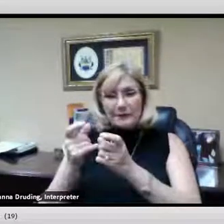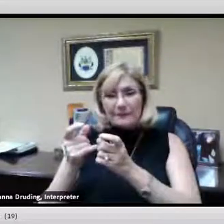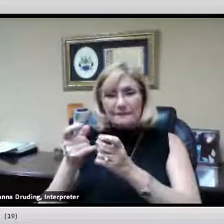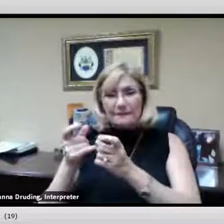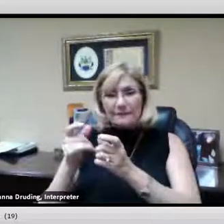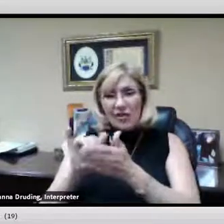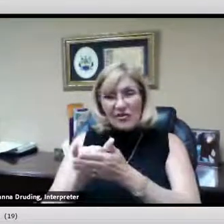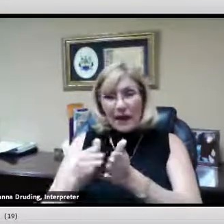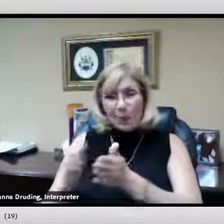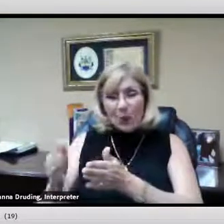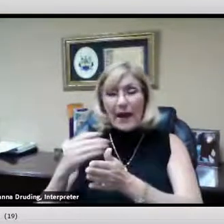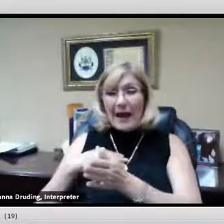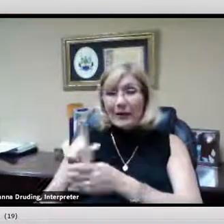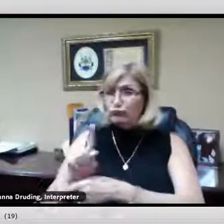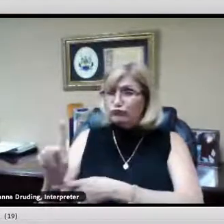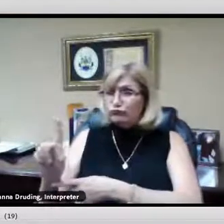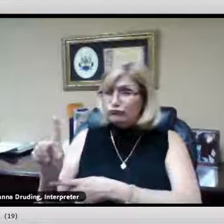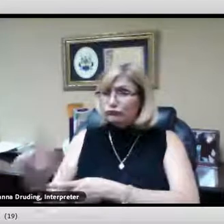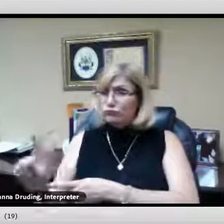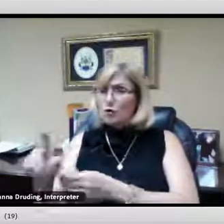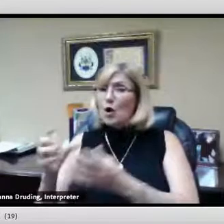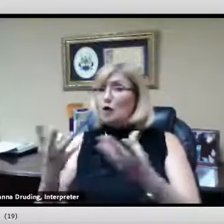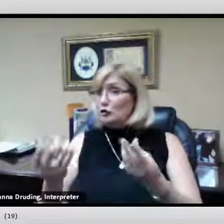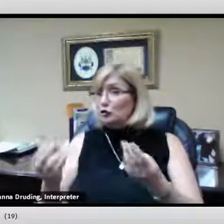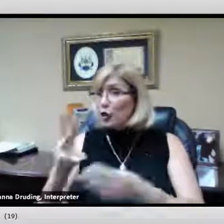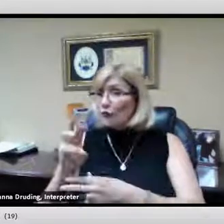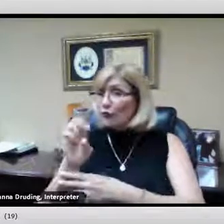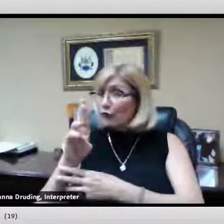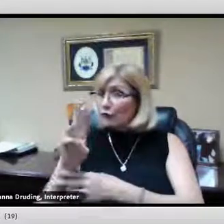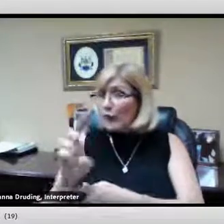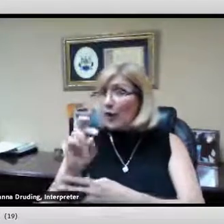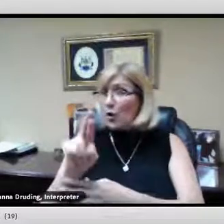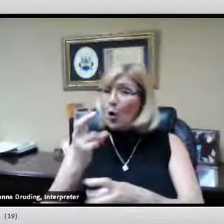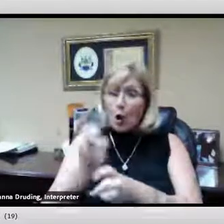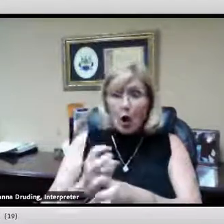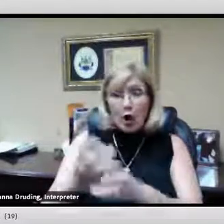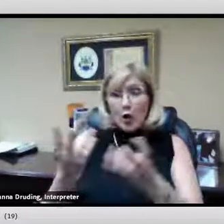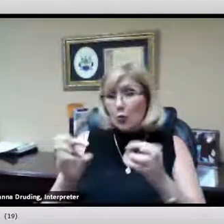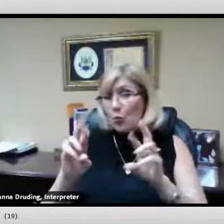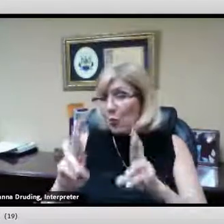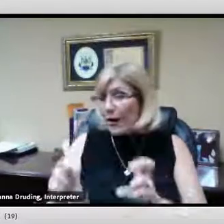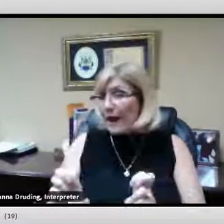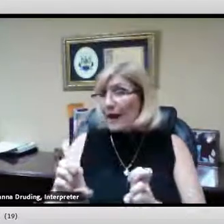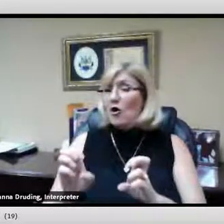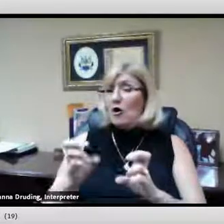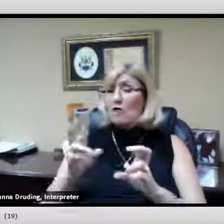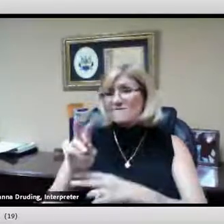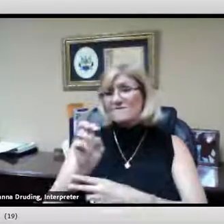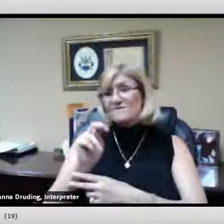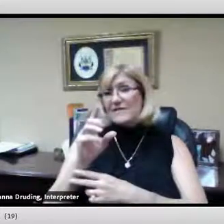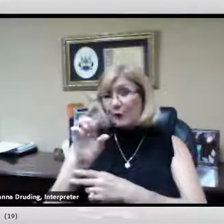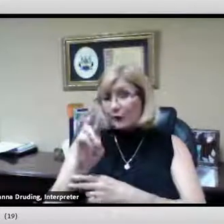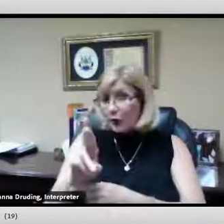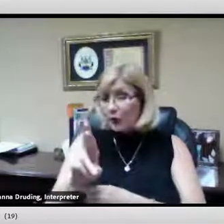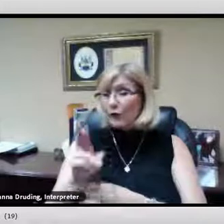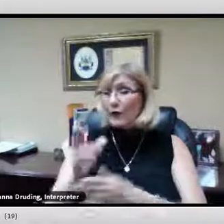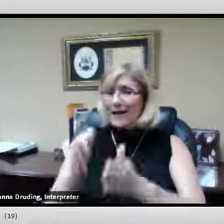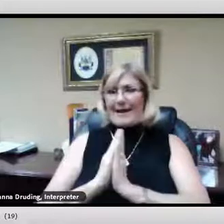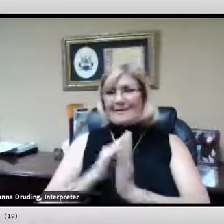the problem to the software or hardware vendor or whoever else might have an answer. Sometimes that's to our campus IT